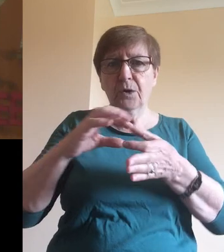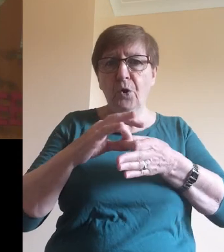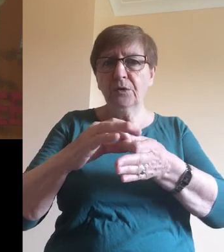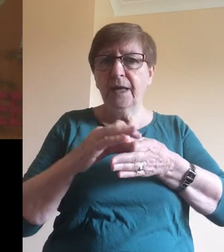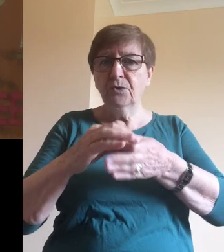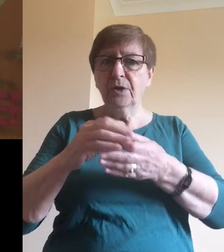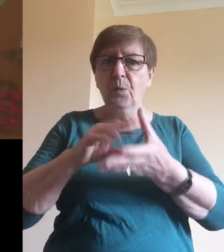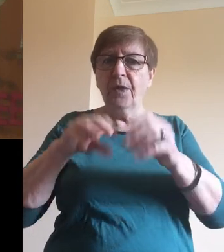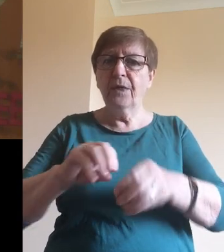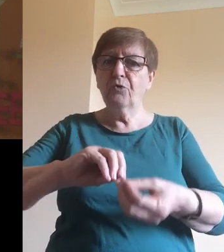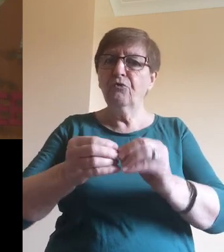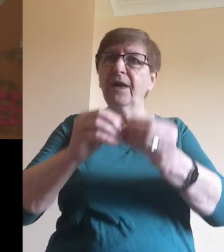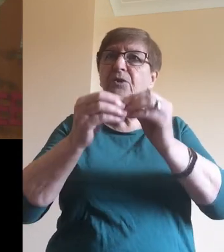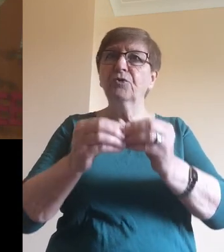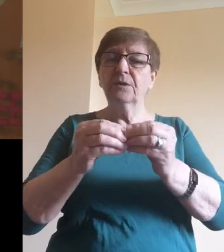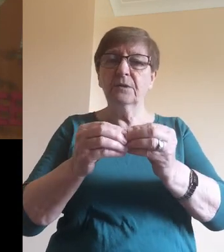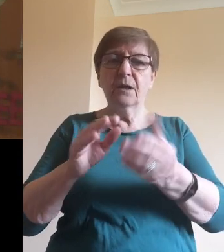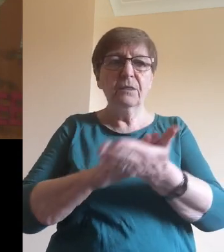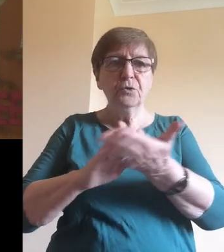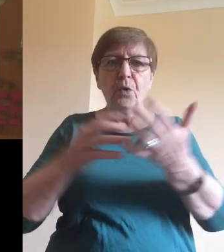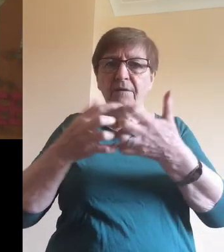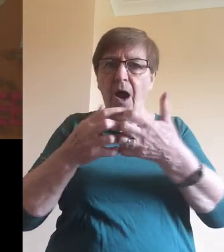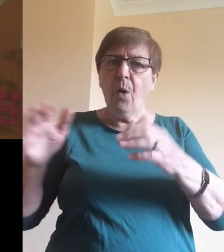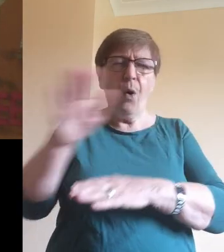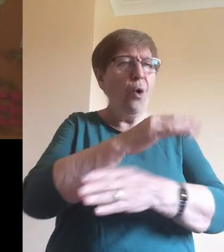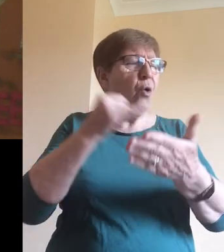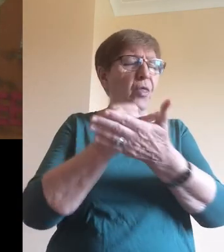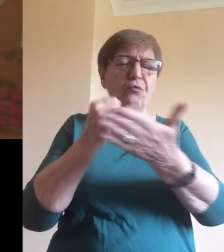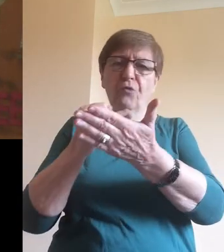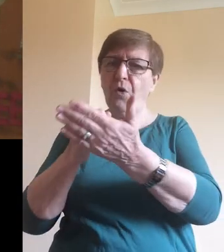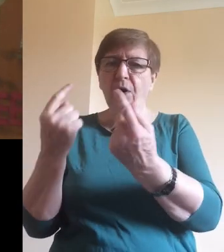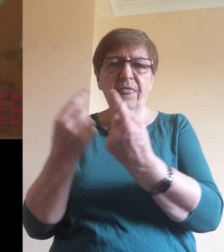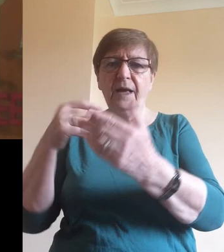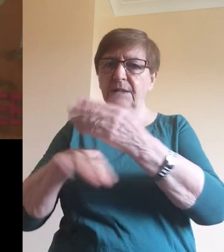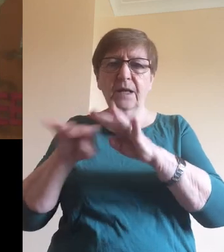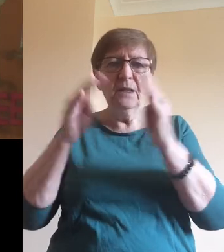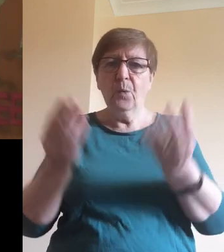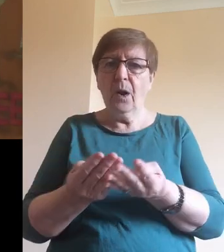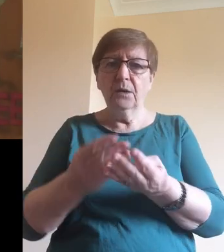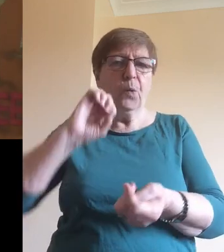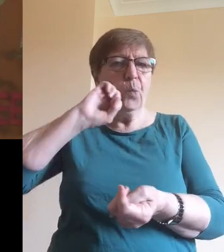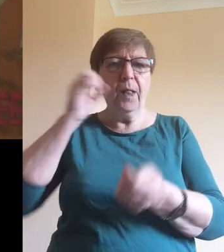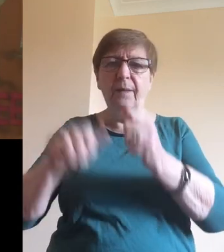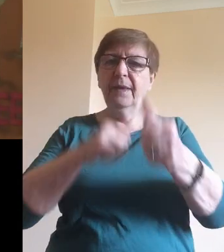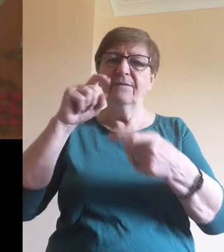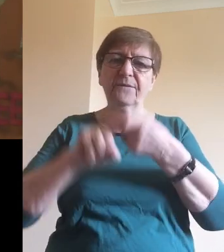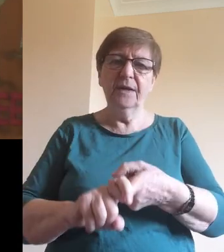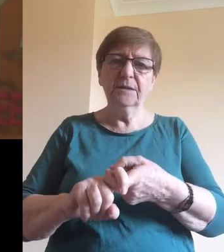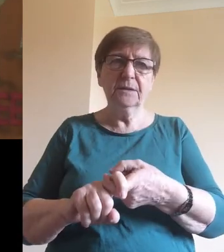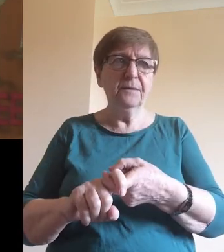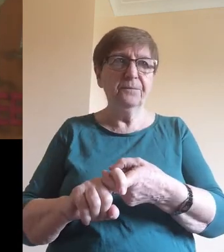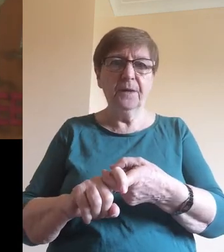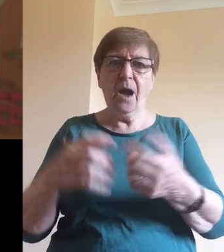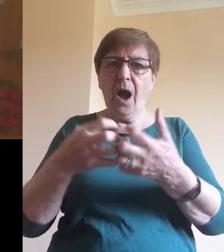creation. Here is the story of how all the wrong done by sin is going to be undone. Here is the story of